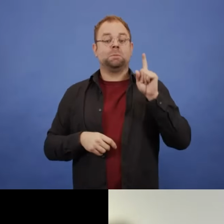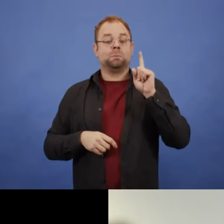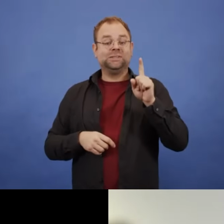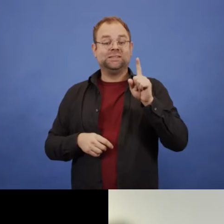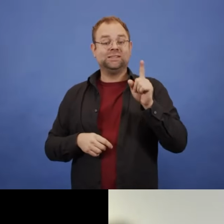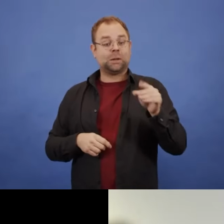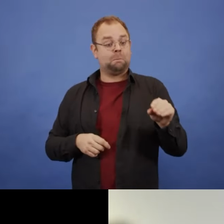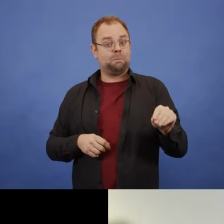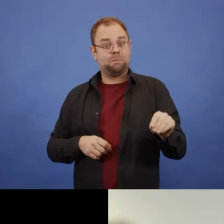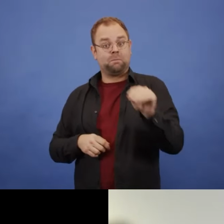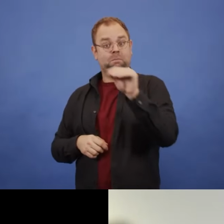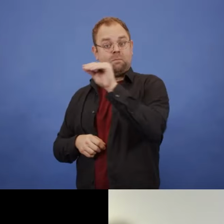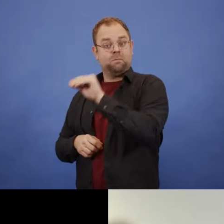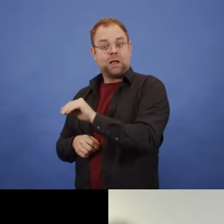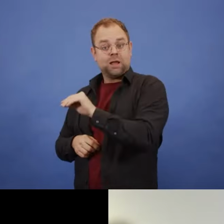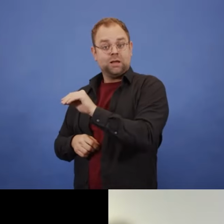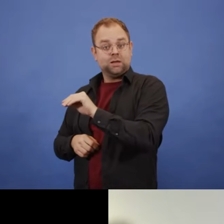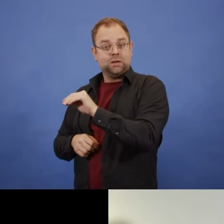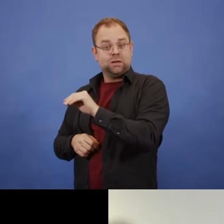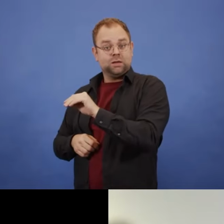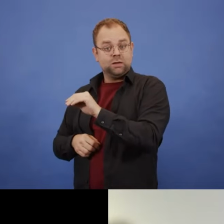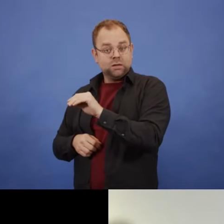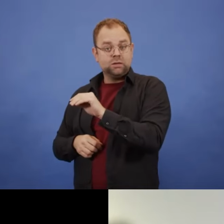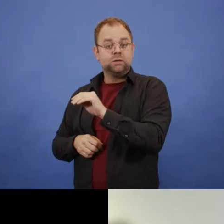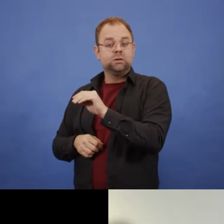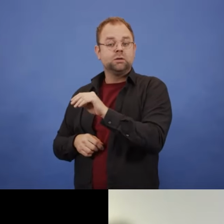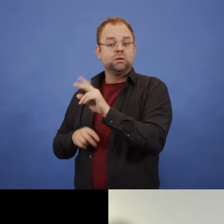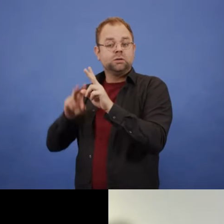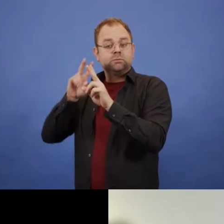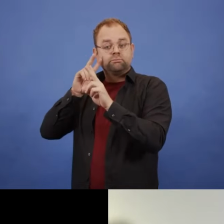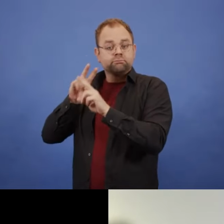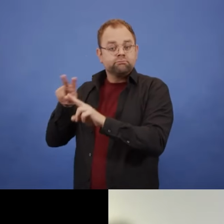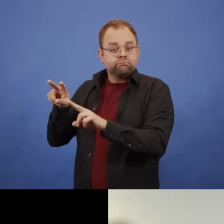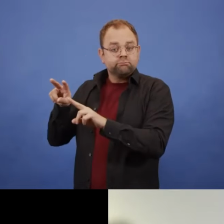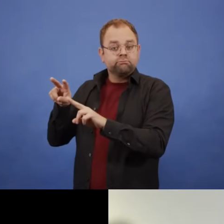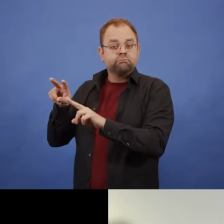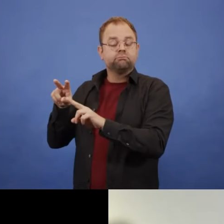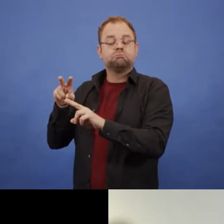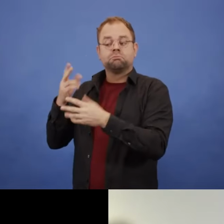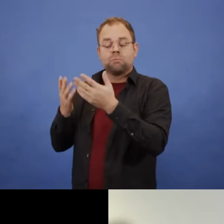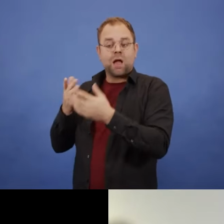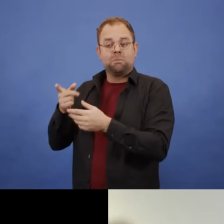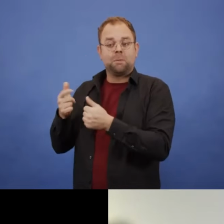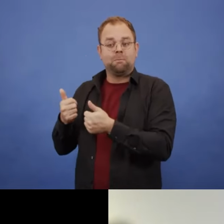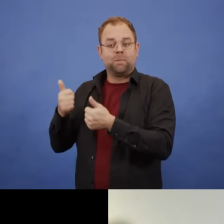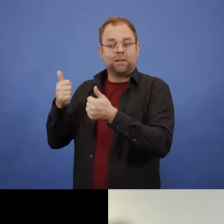them, they might face what we call a cessation procedure,